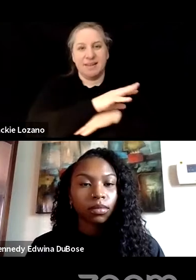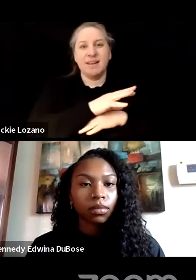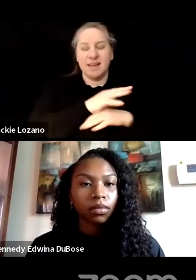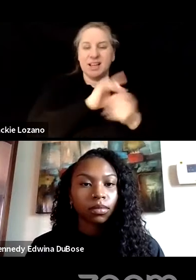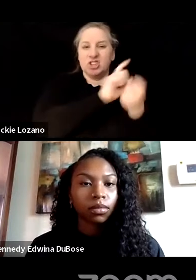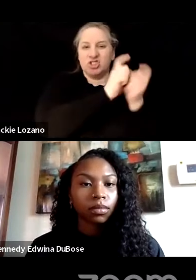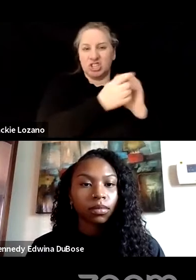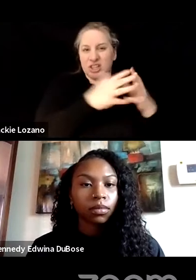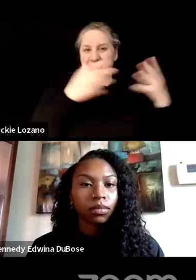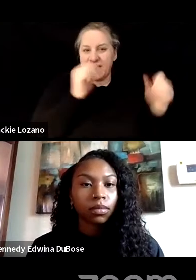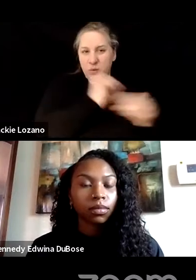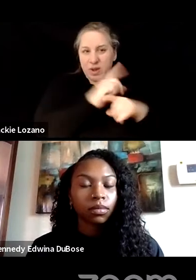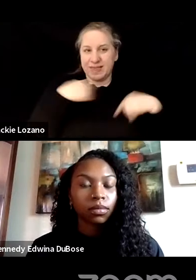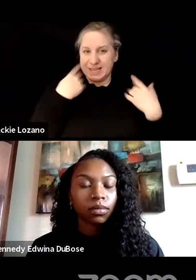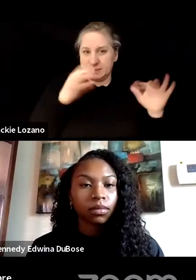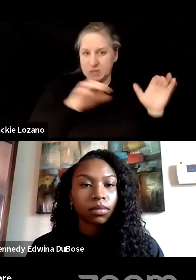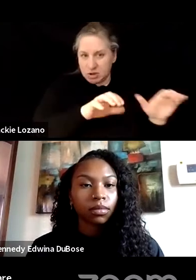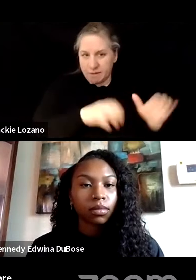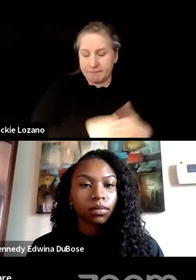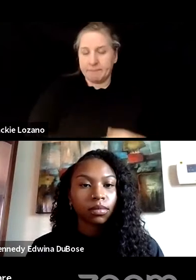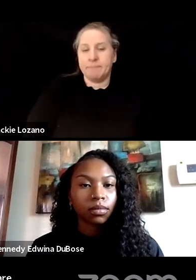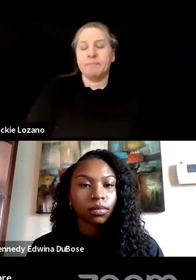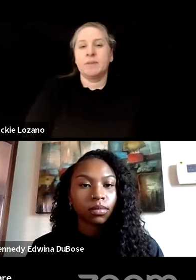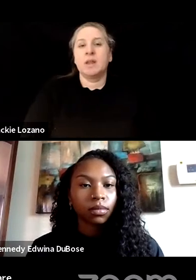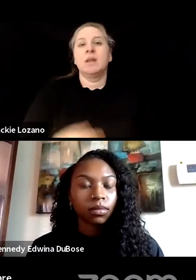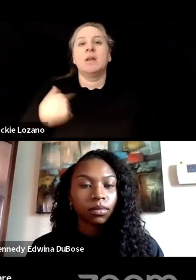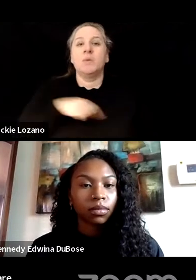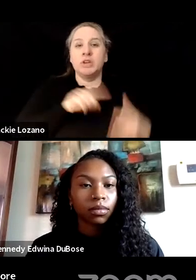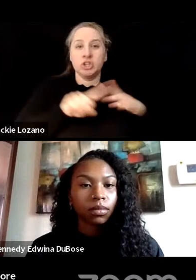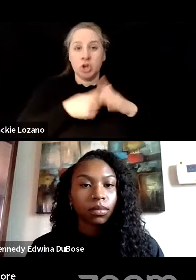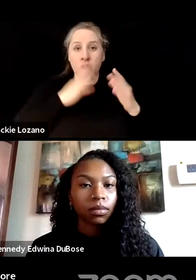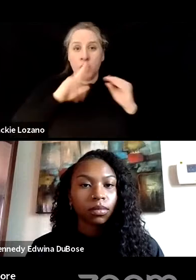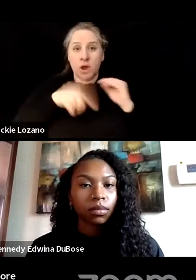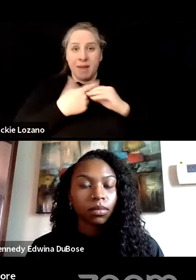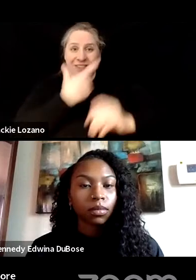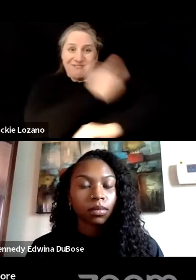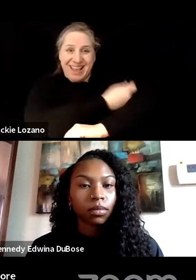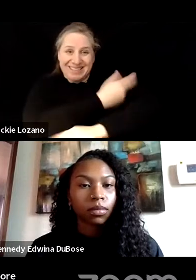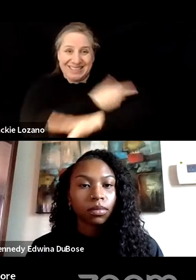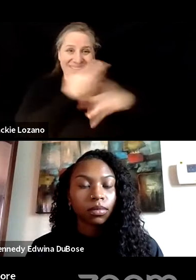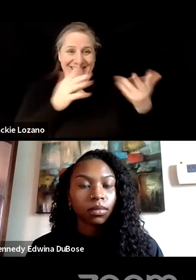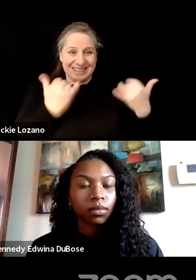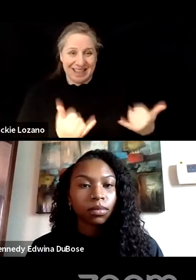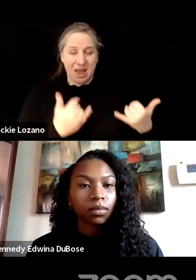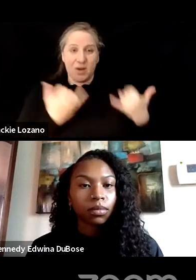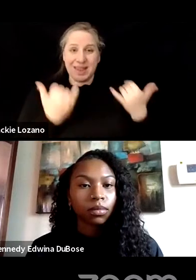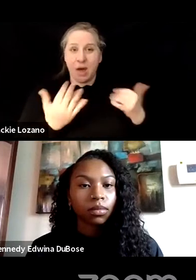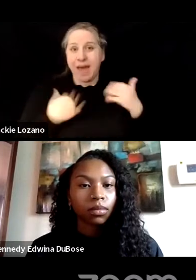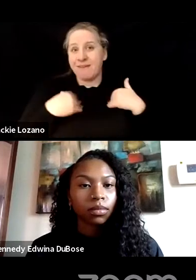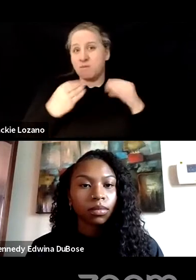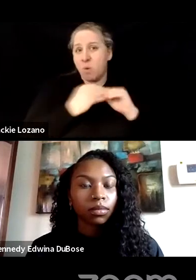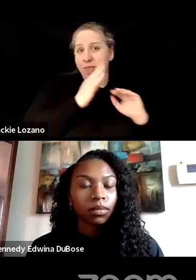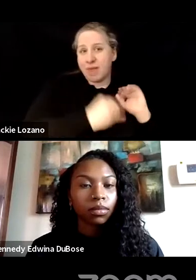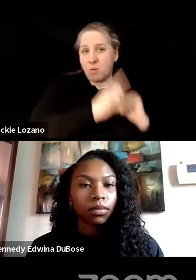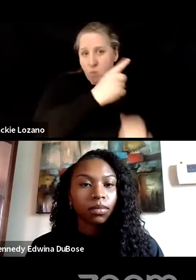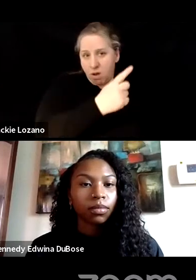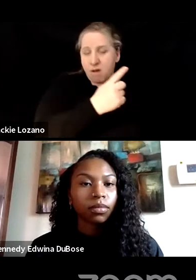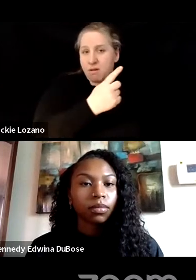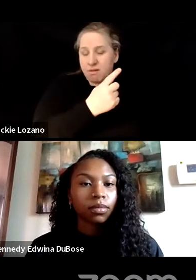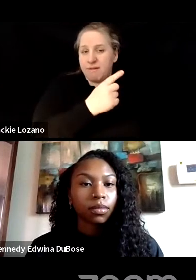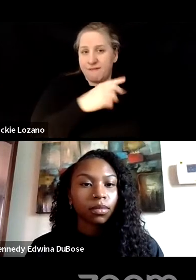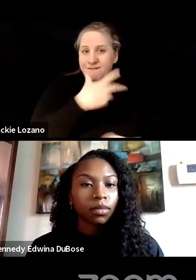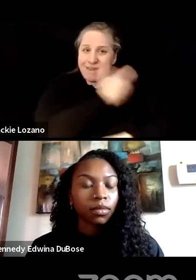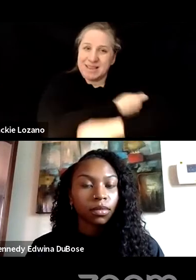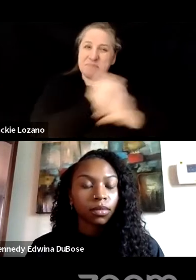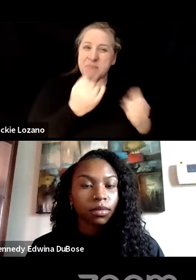done. Now, we started talking about the vaccine already. And now that we have more than one COVID vaccine, many people see